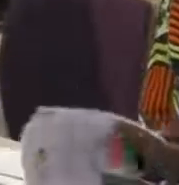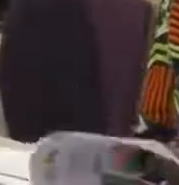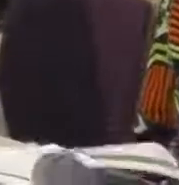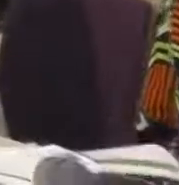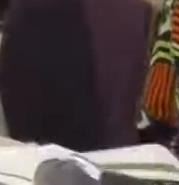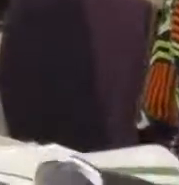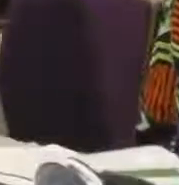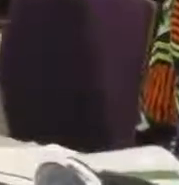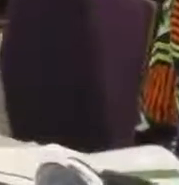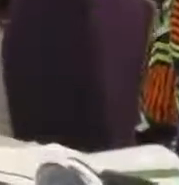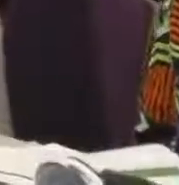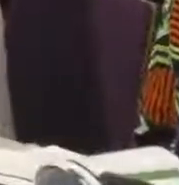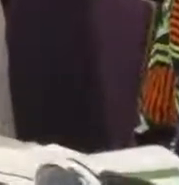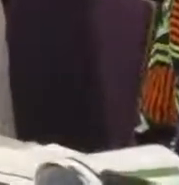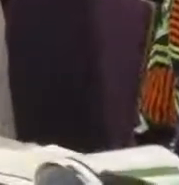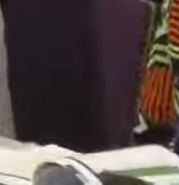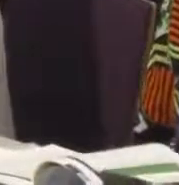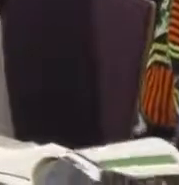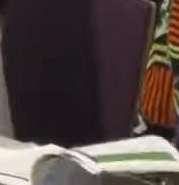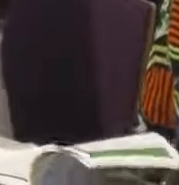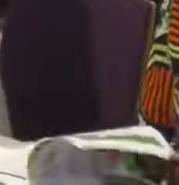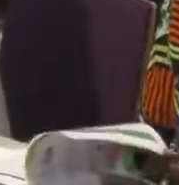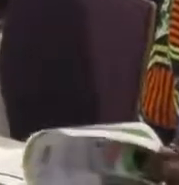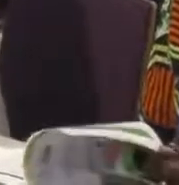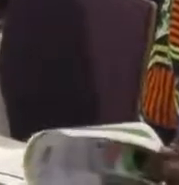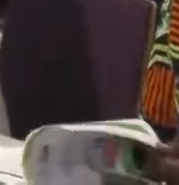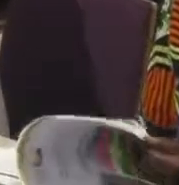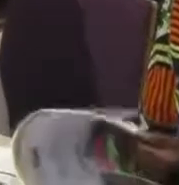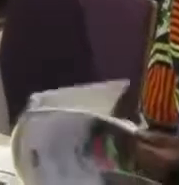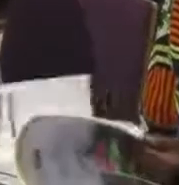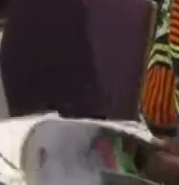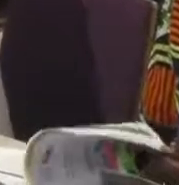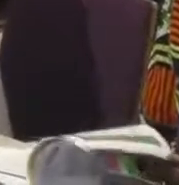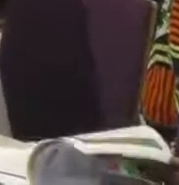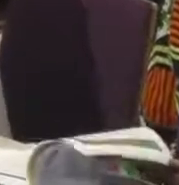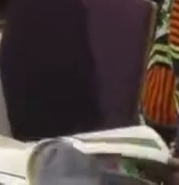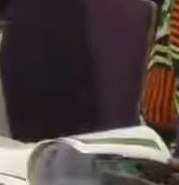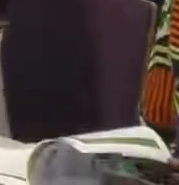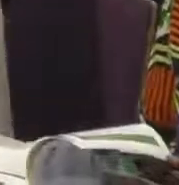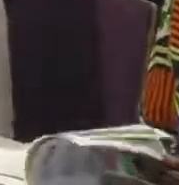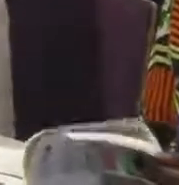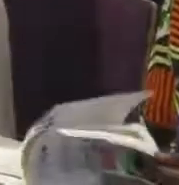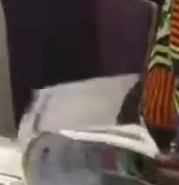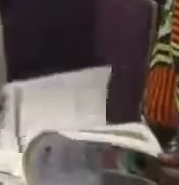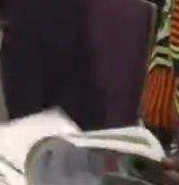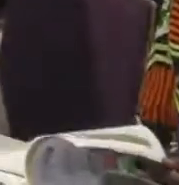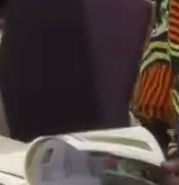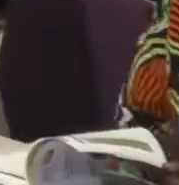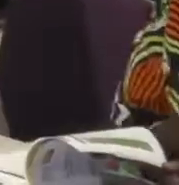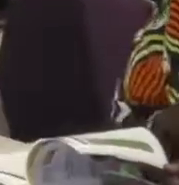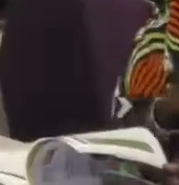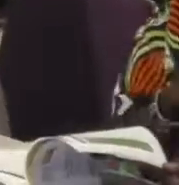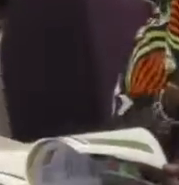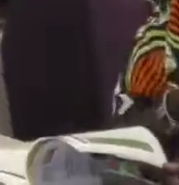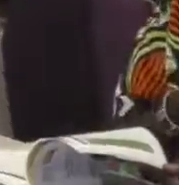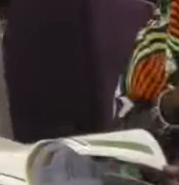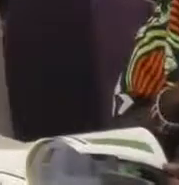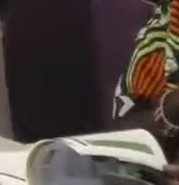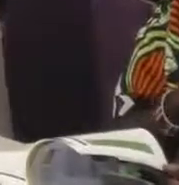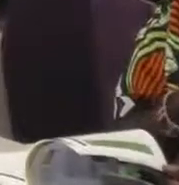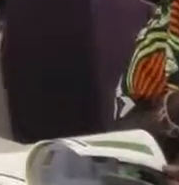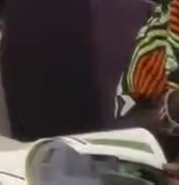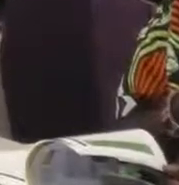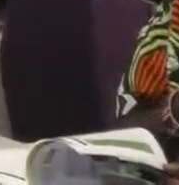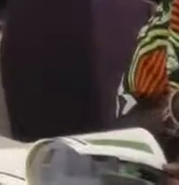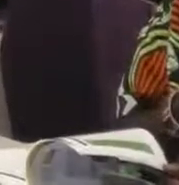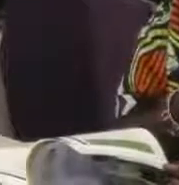a monitoring mechanism. The World Assembly meets at least once a year. This year we will